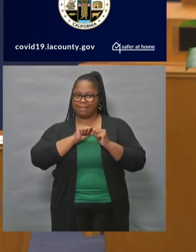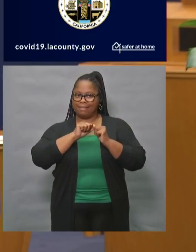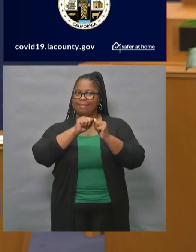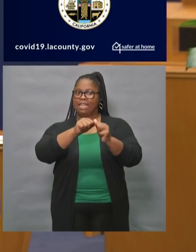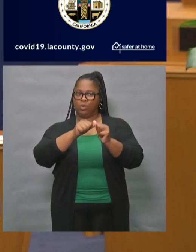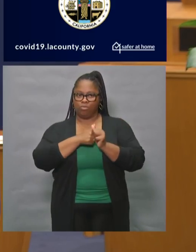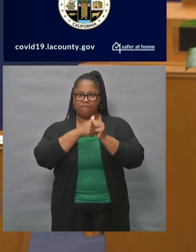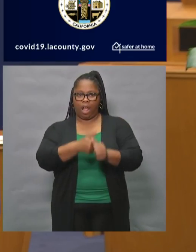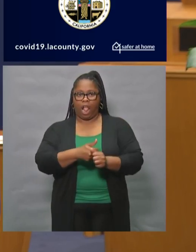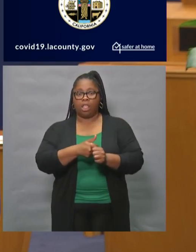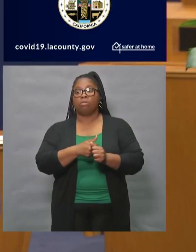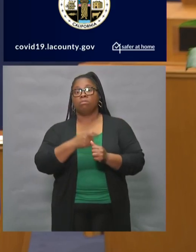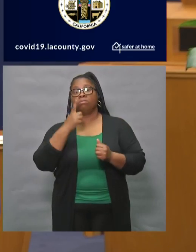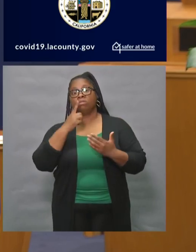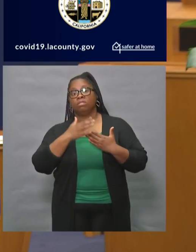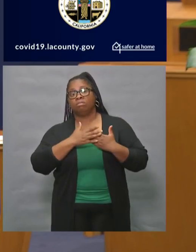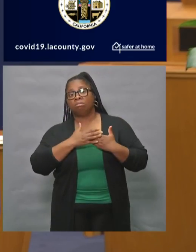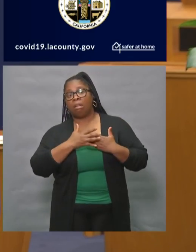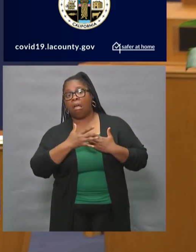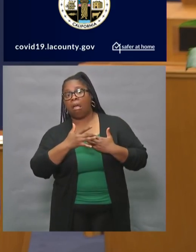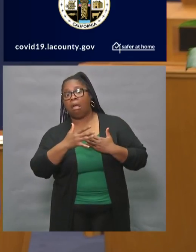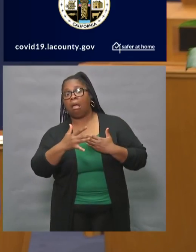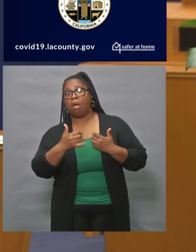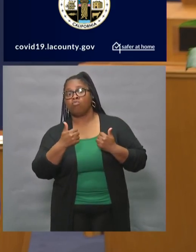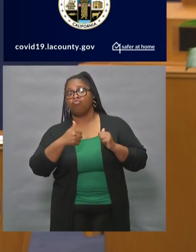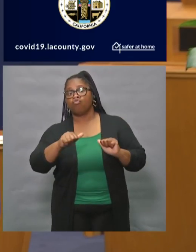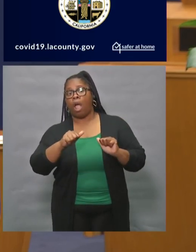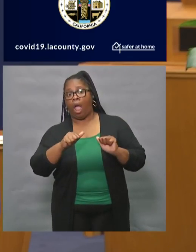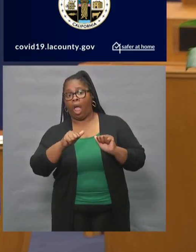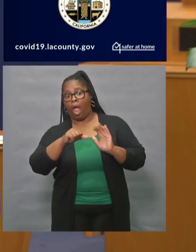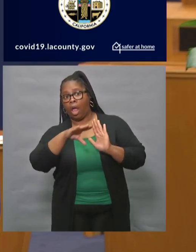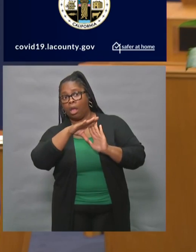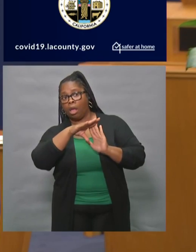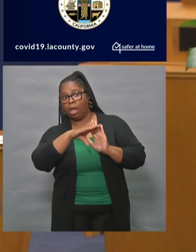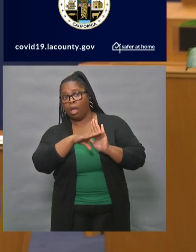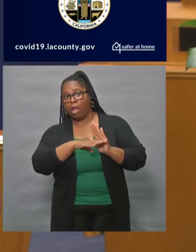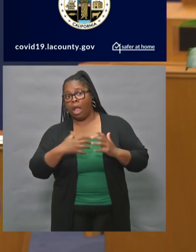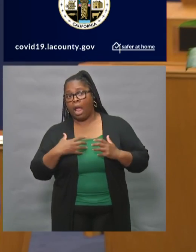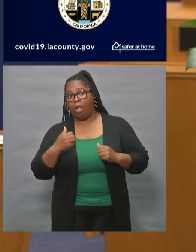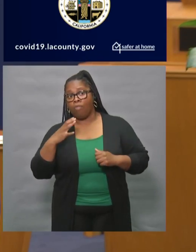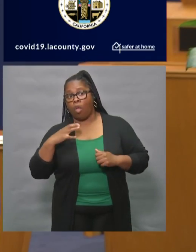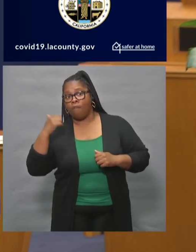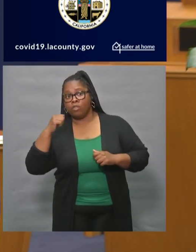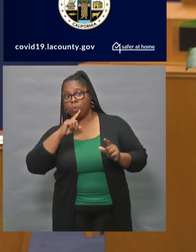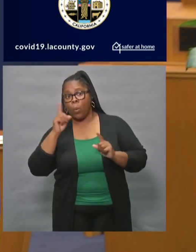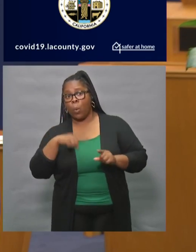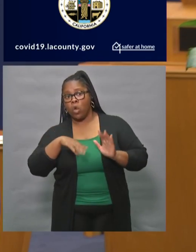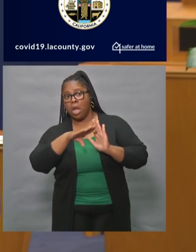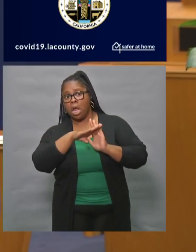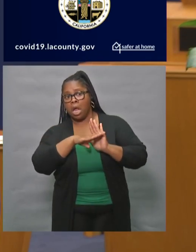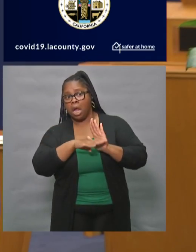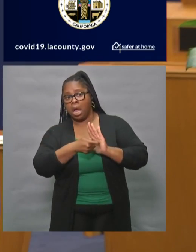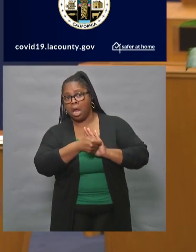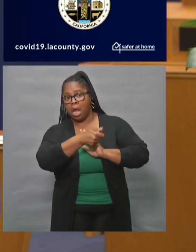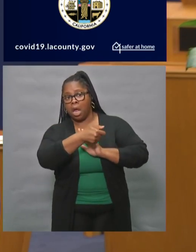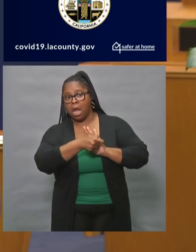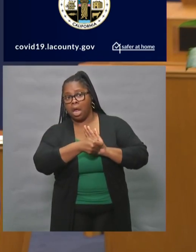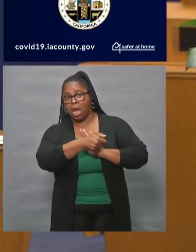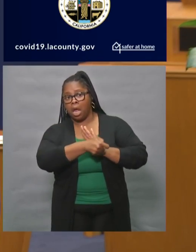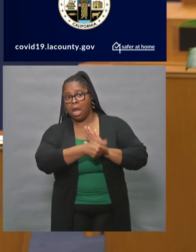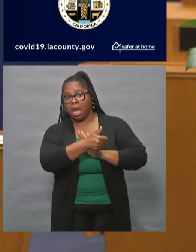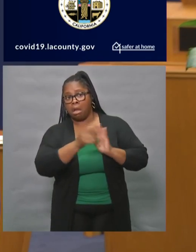county looks in the coming weeks to start to relax the Safer at Home Health Officer Order, it will be done in a very careful and gradual